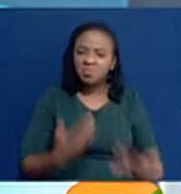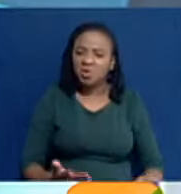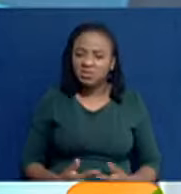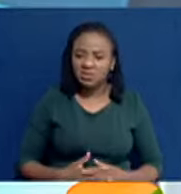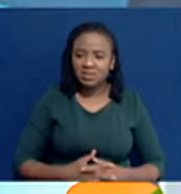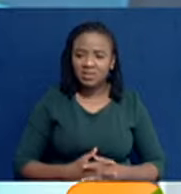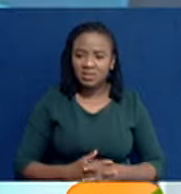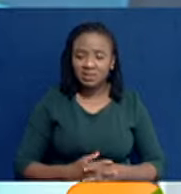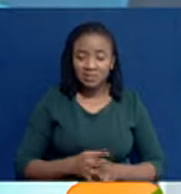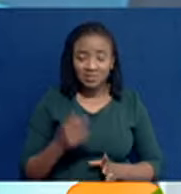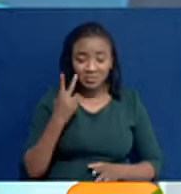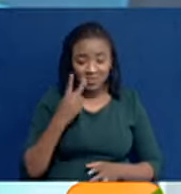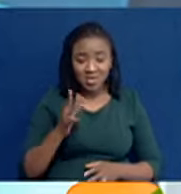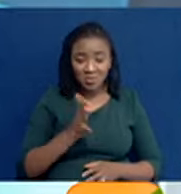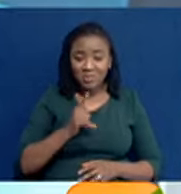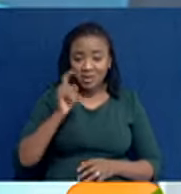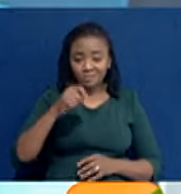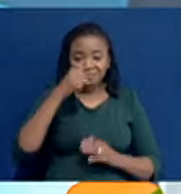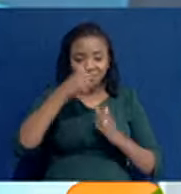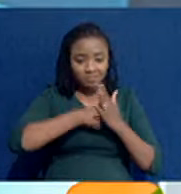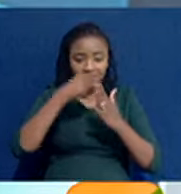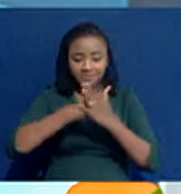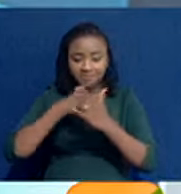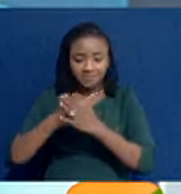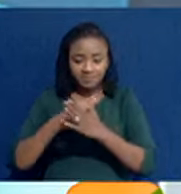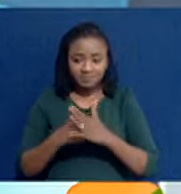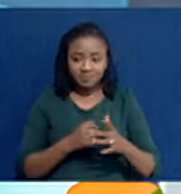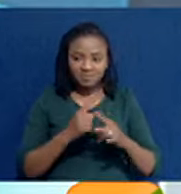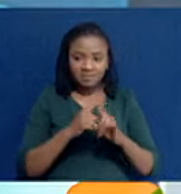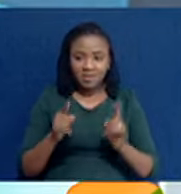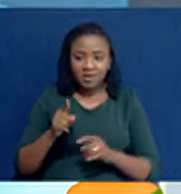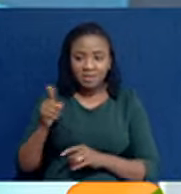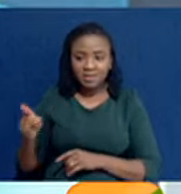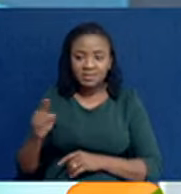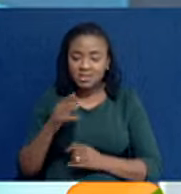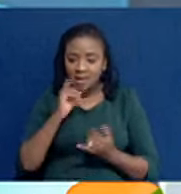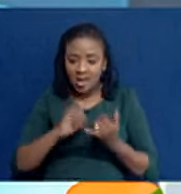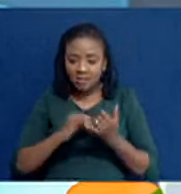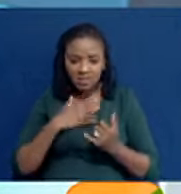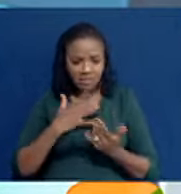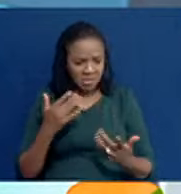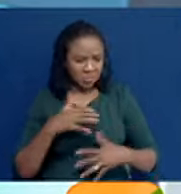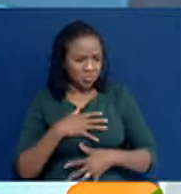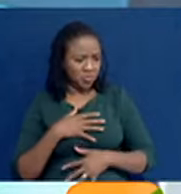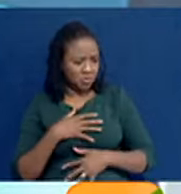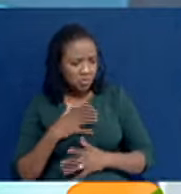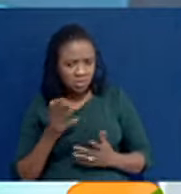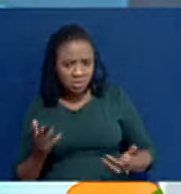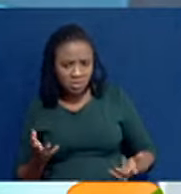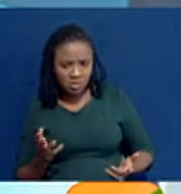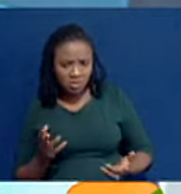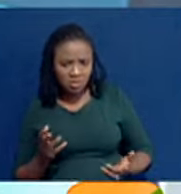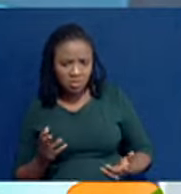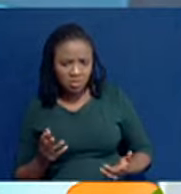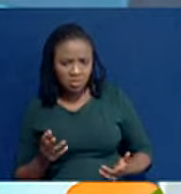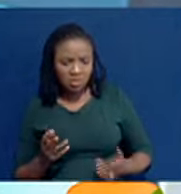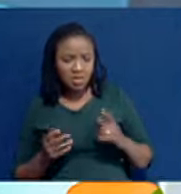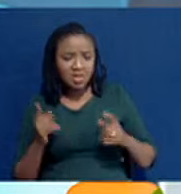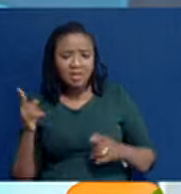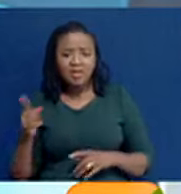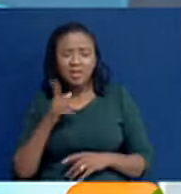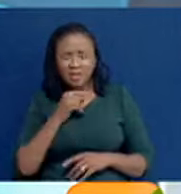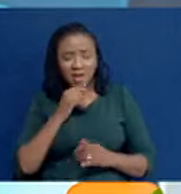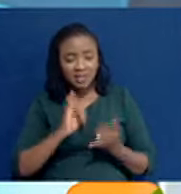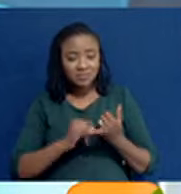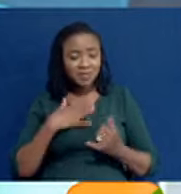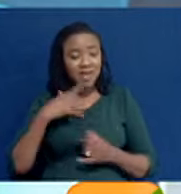had to fight. And Nick was so shocked, was so surprised. He said, what? Because yeah, he thought he